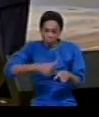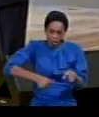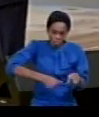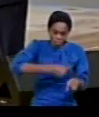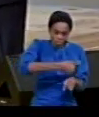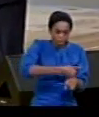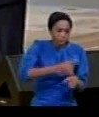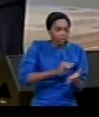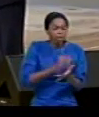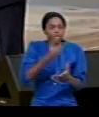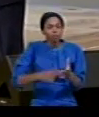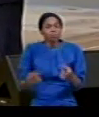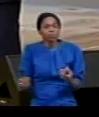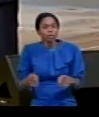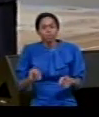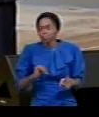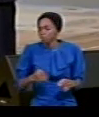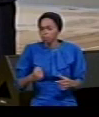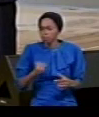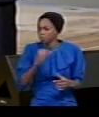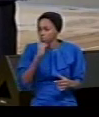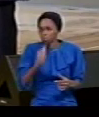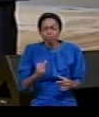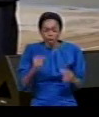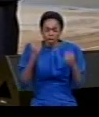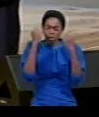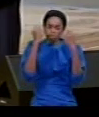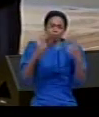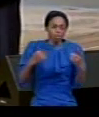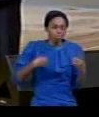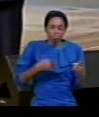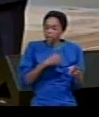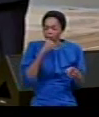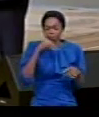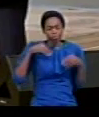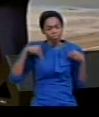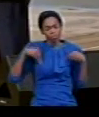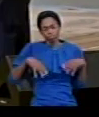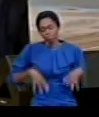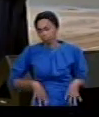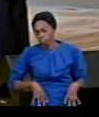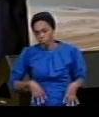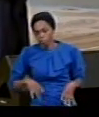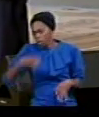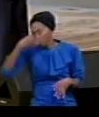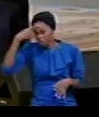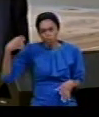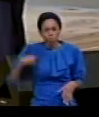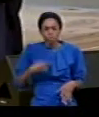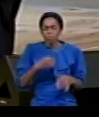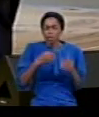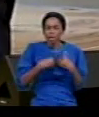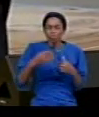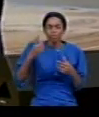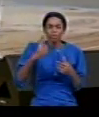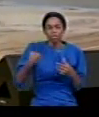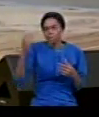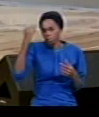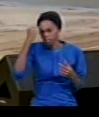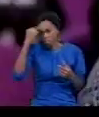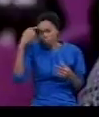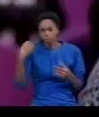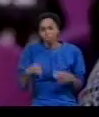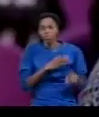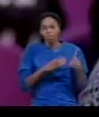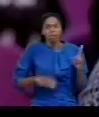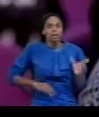jolted, and we're not surprised, and we're not depressed or discouraged, because we have the mind of Christ. And that is what